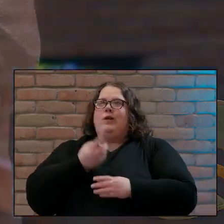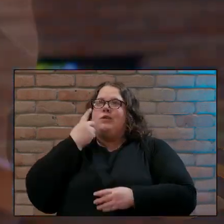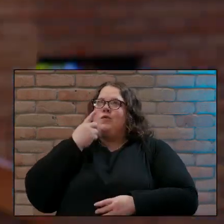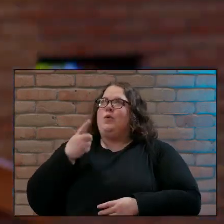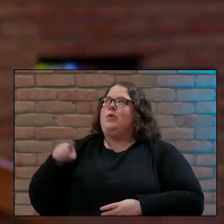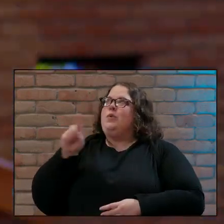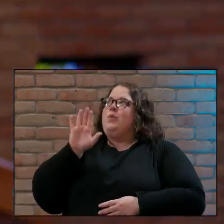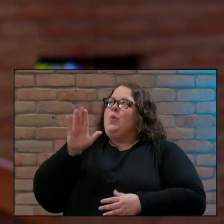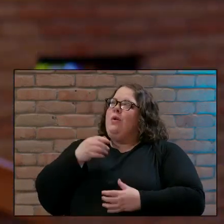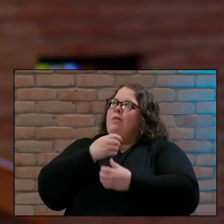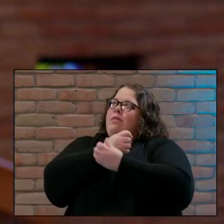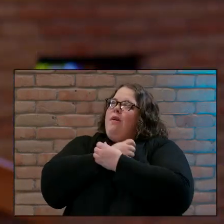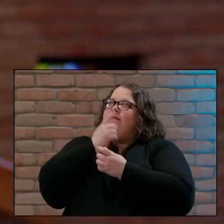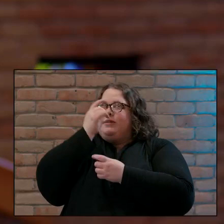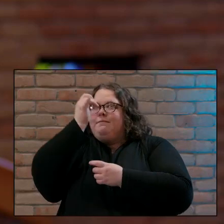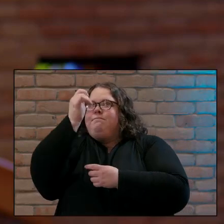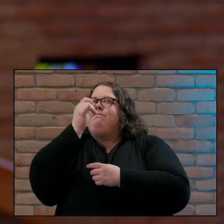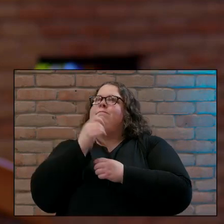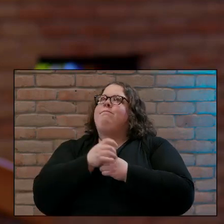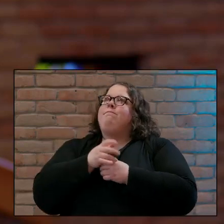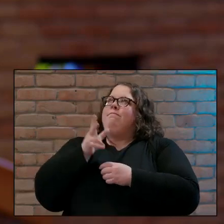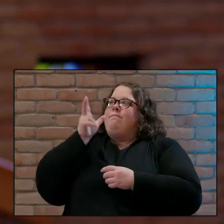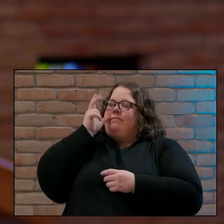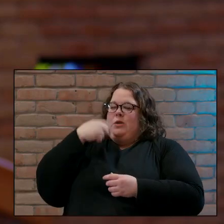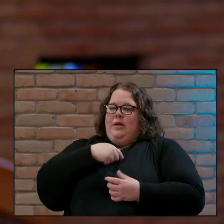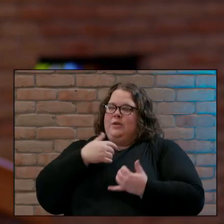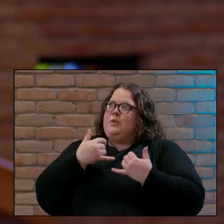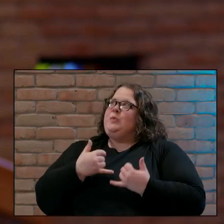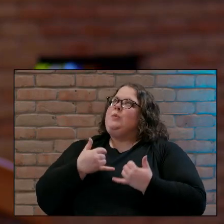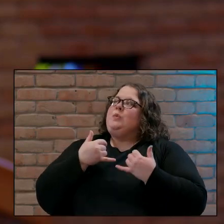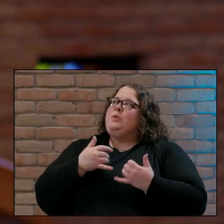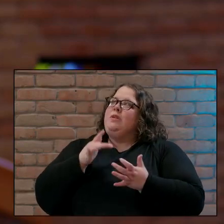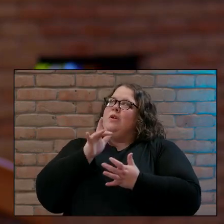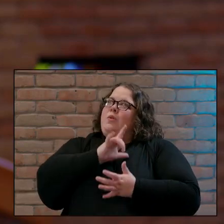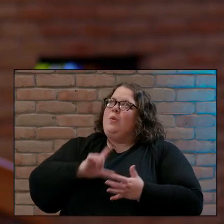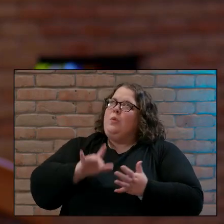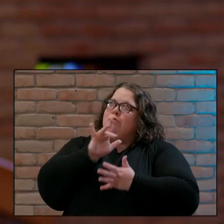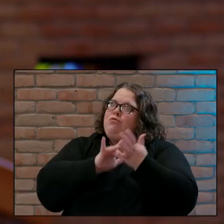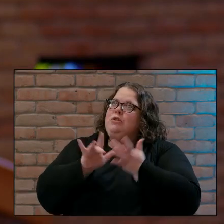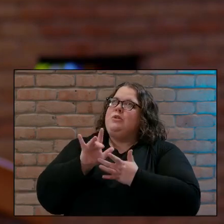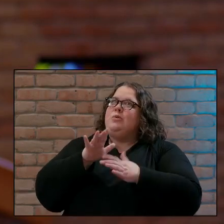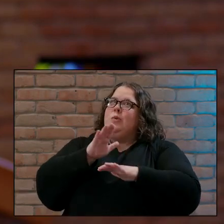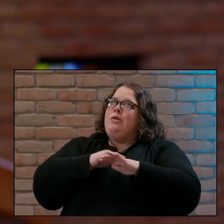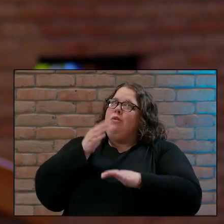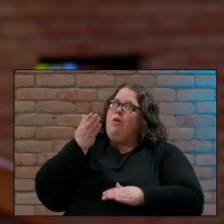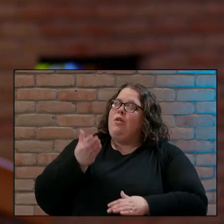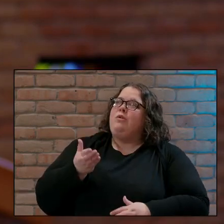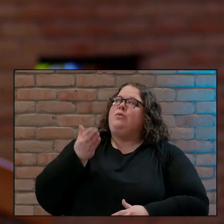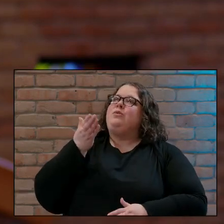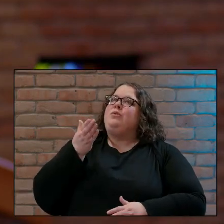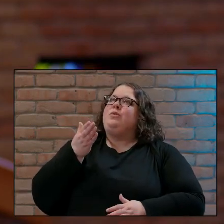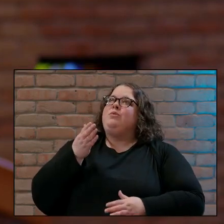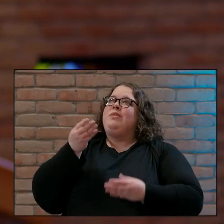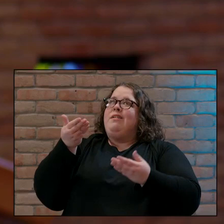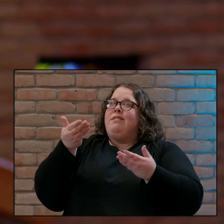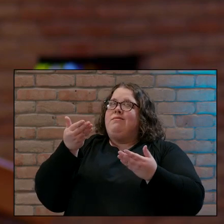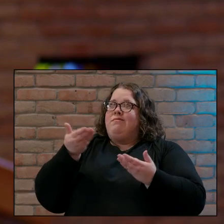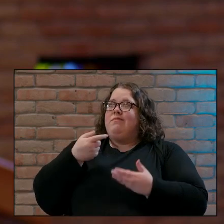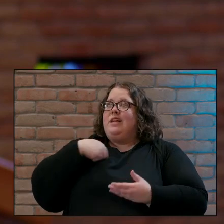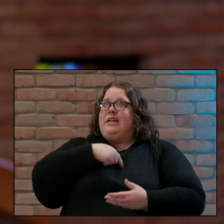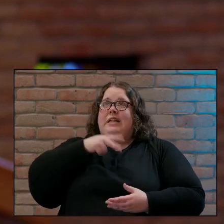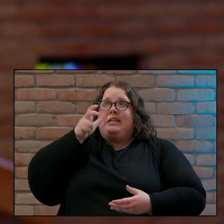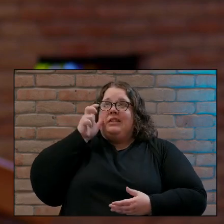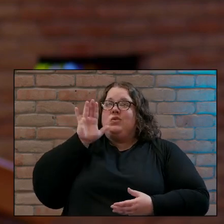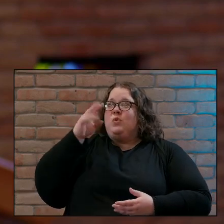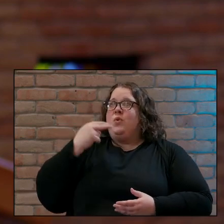Hear us this day, O Lord Jesus, as we call upon you. and invite us to listen to your voice